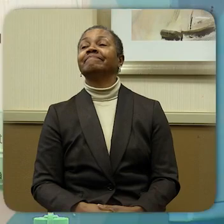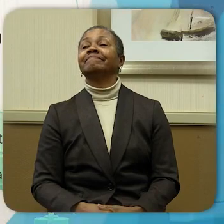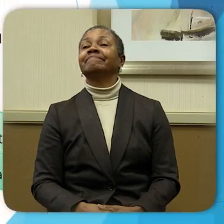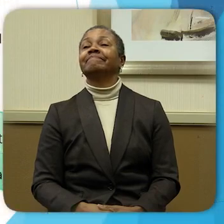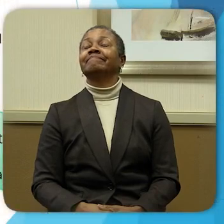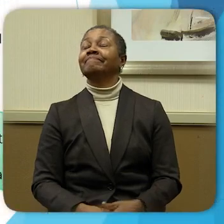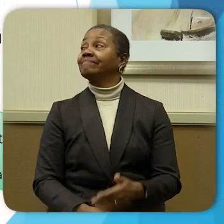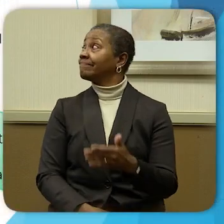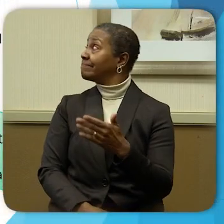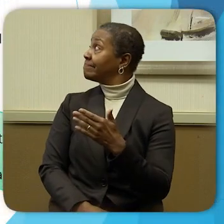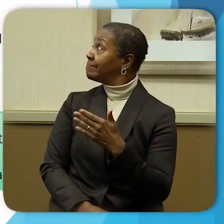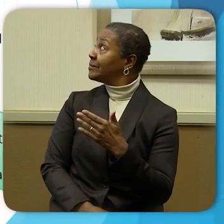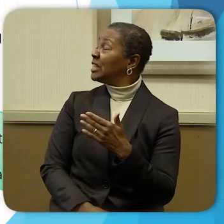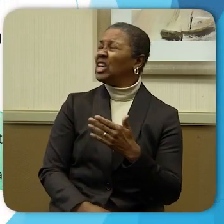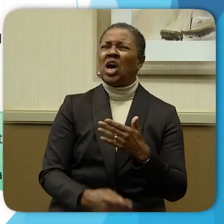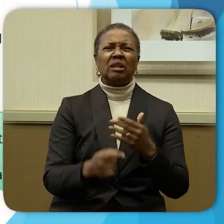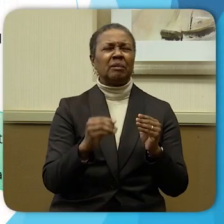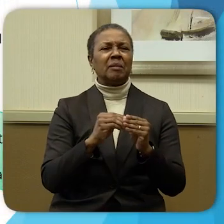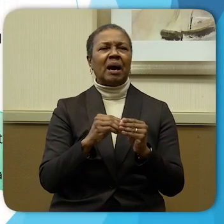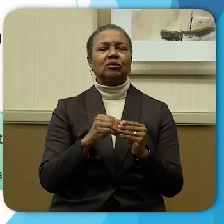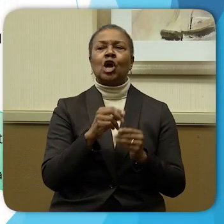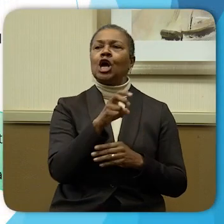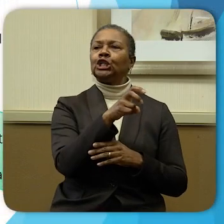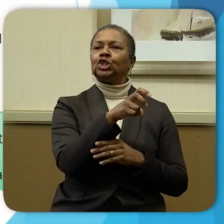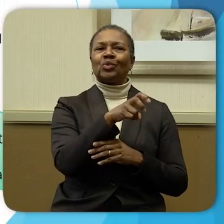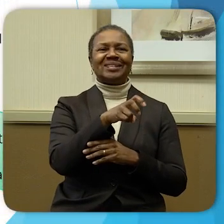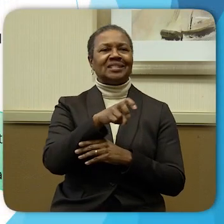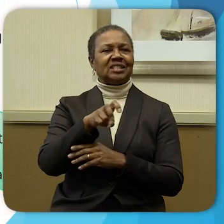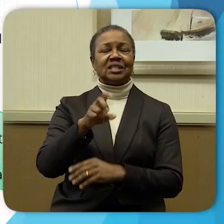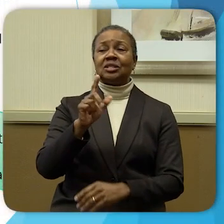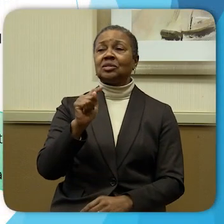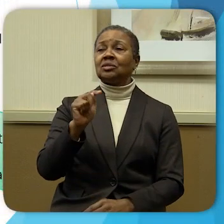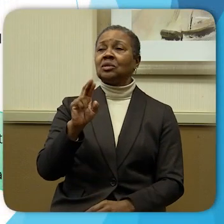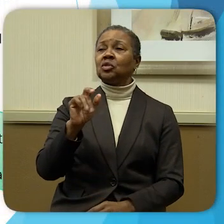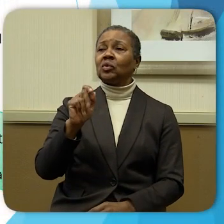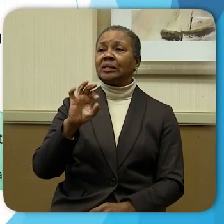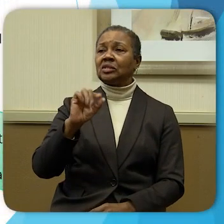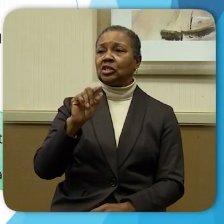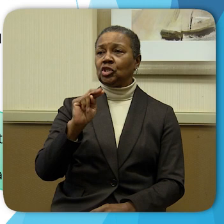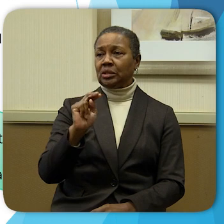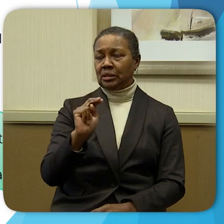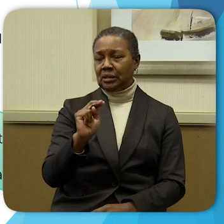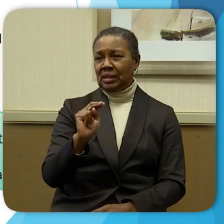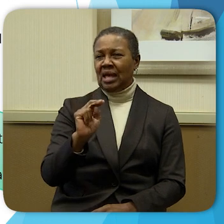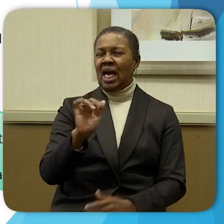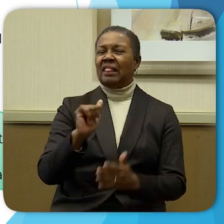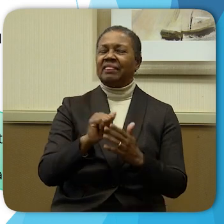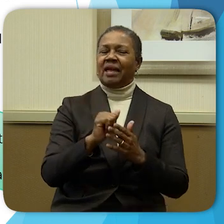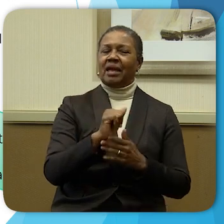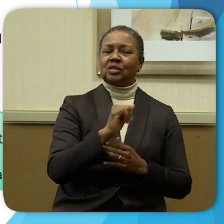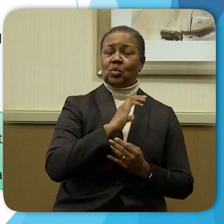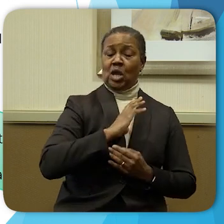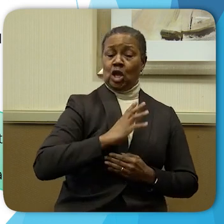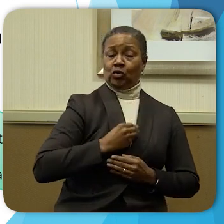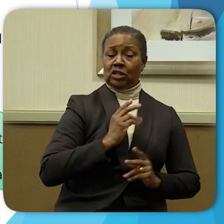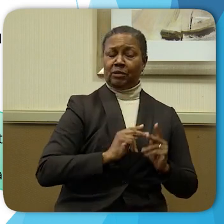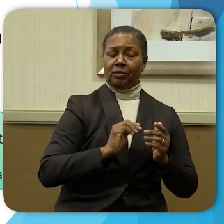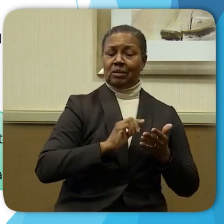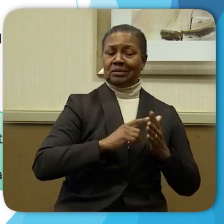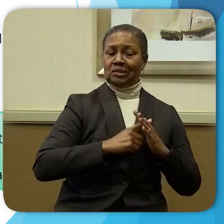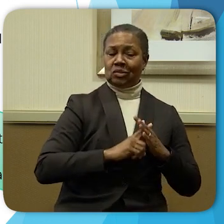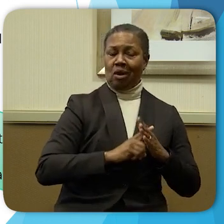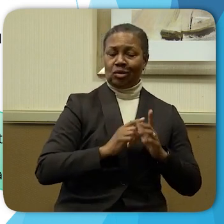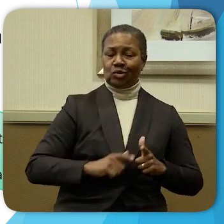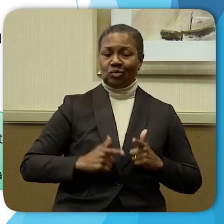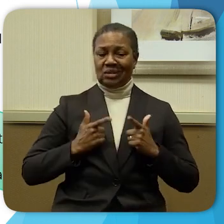and so then just to talk a little bit more about transitioning. So transitioning is the process in which trans people begin to live in the gender with which